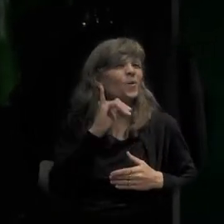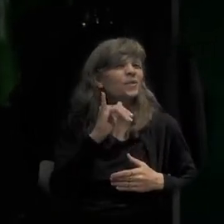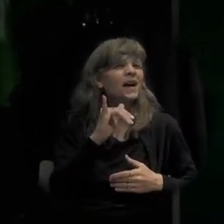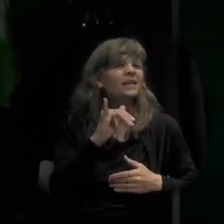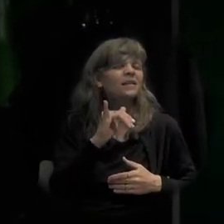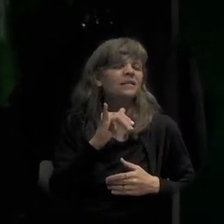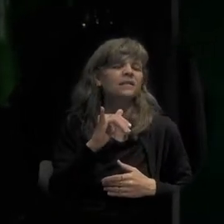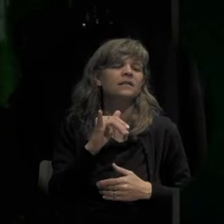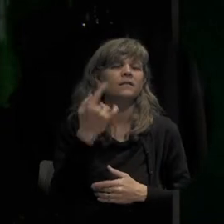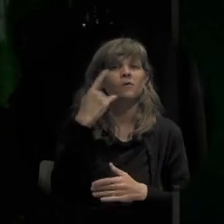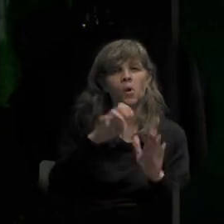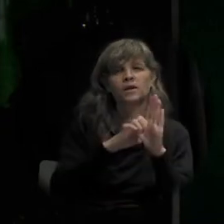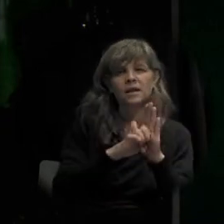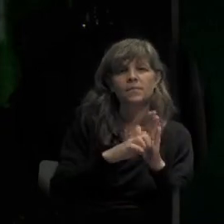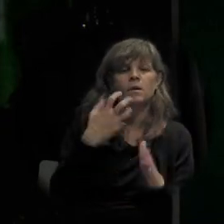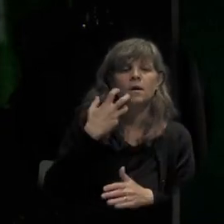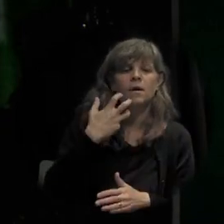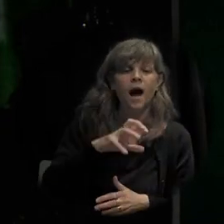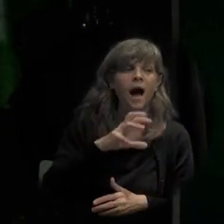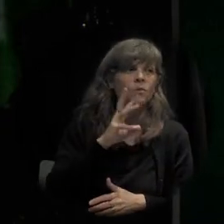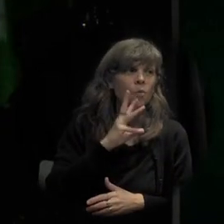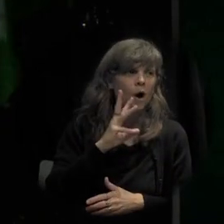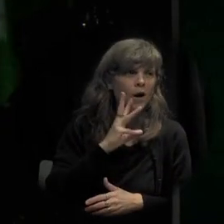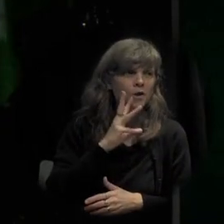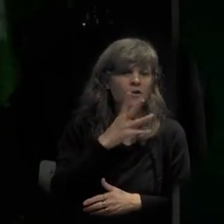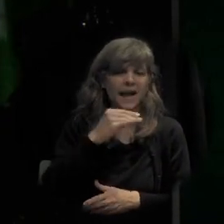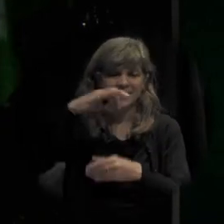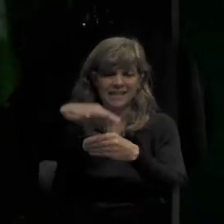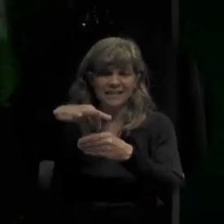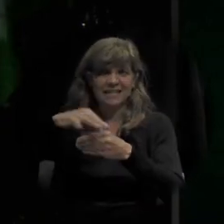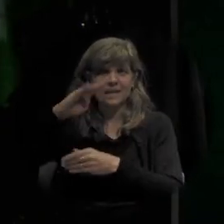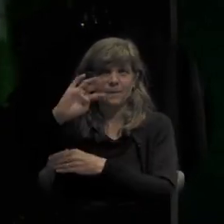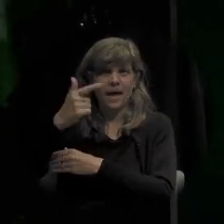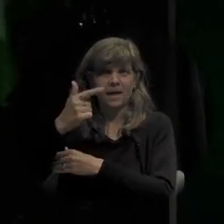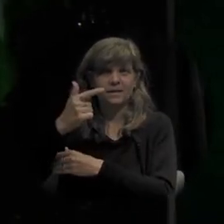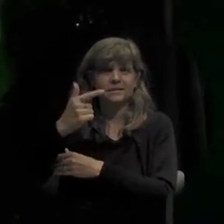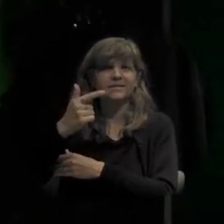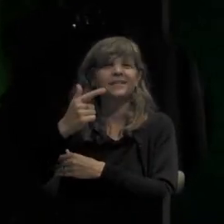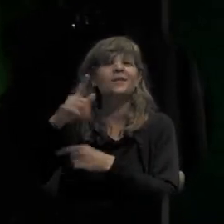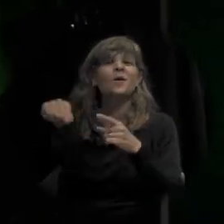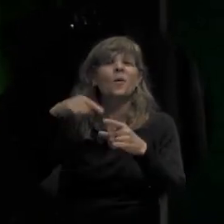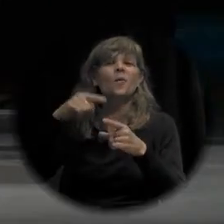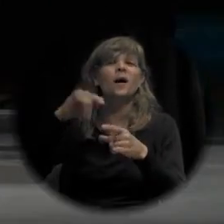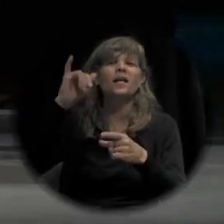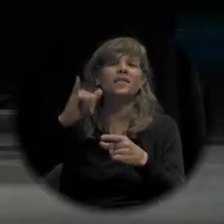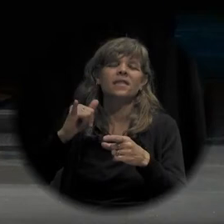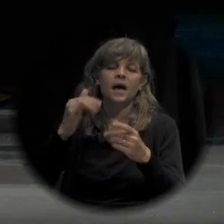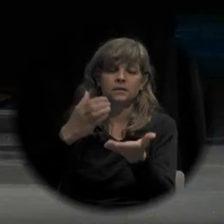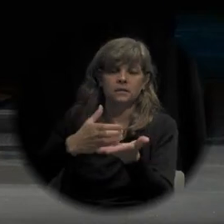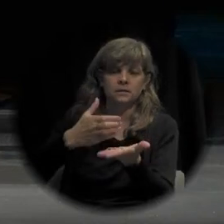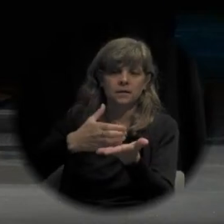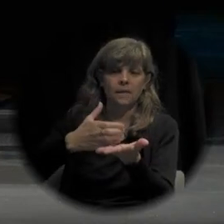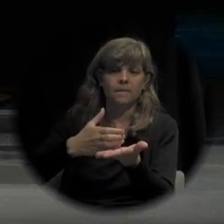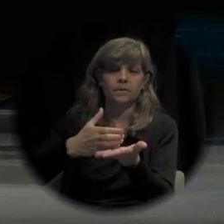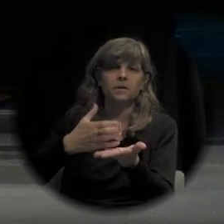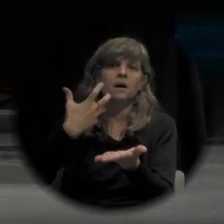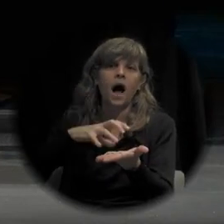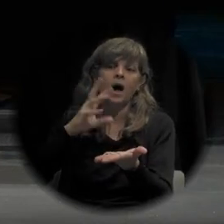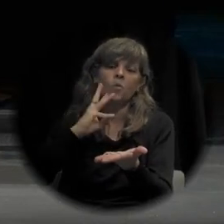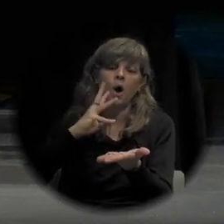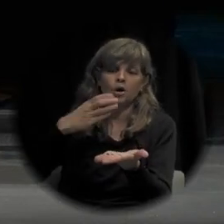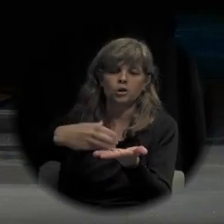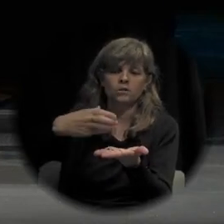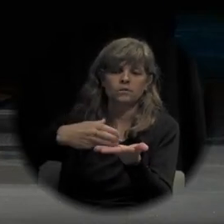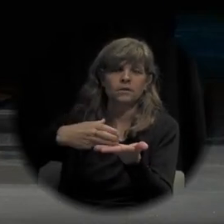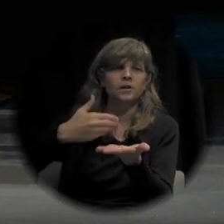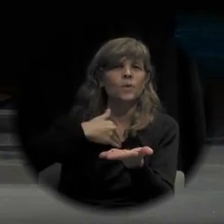bag, right? So what comes out? And for me, that can be very